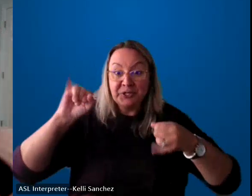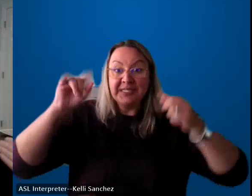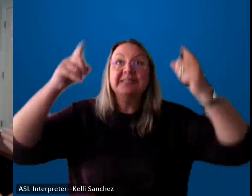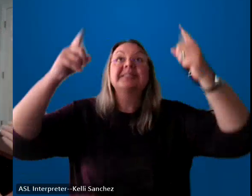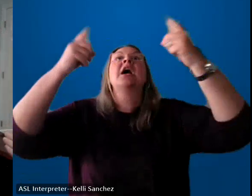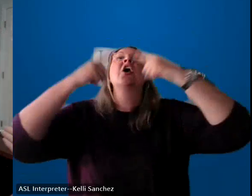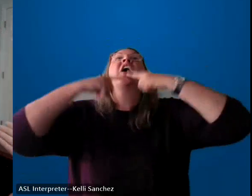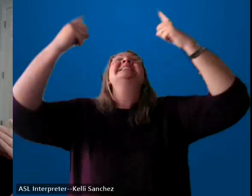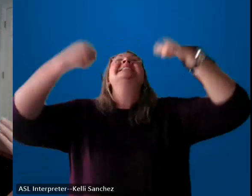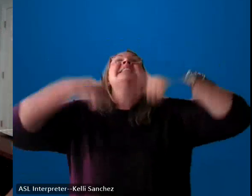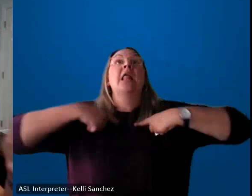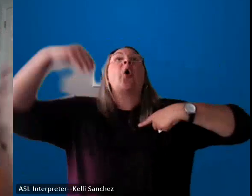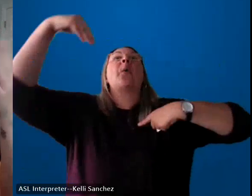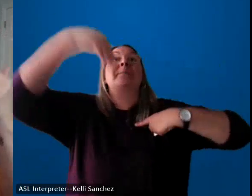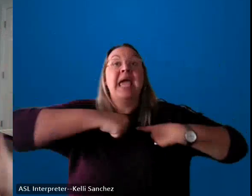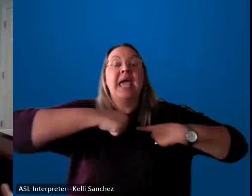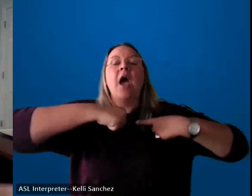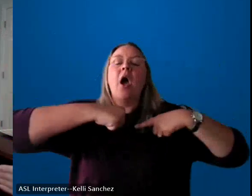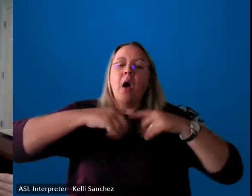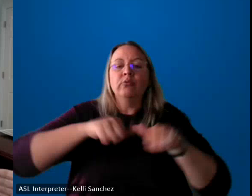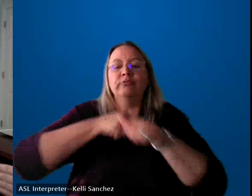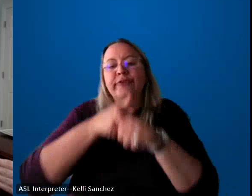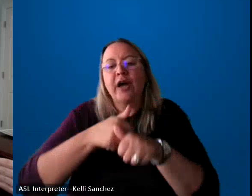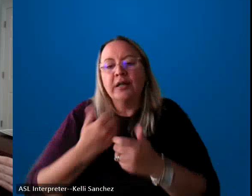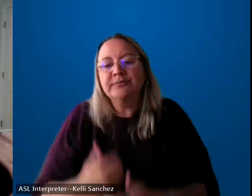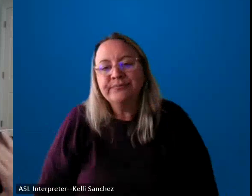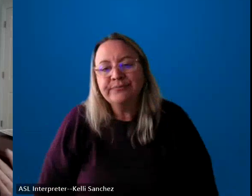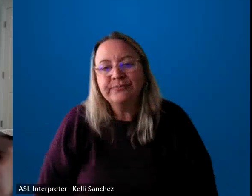insurance will pay for and insurance will cover?